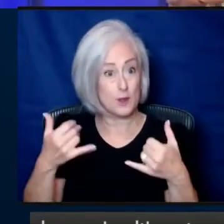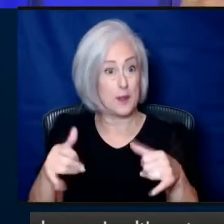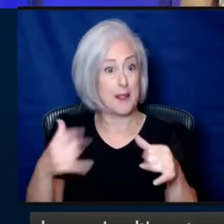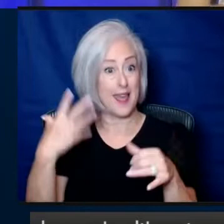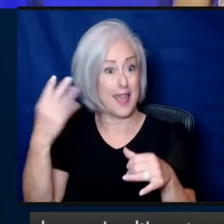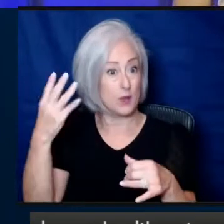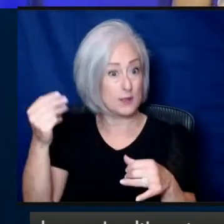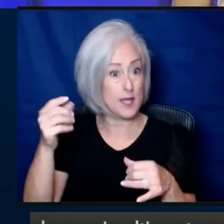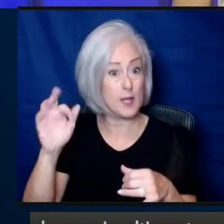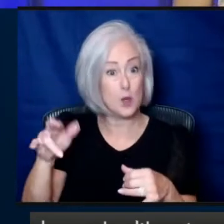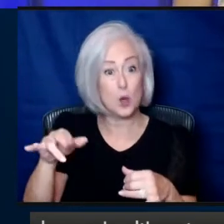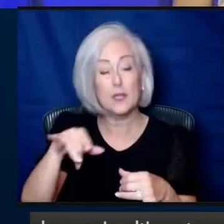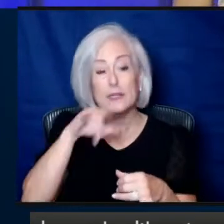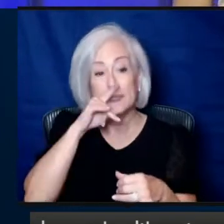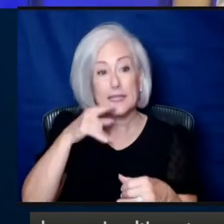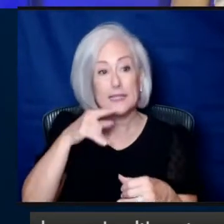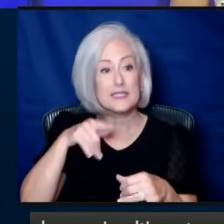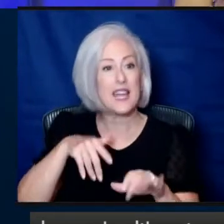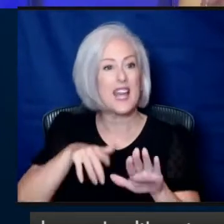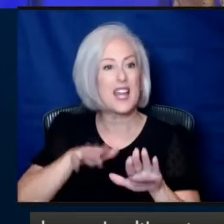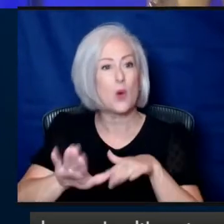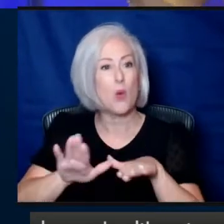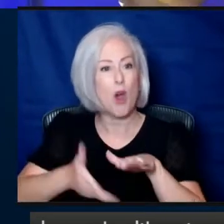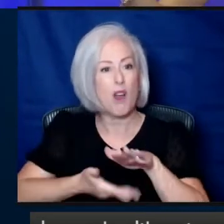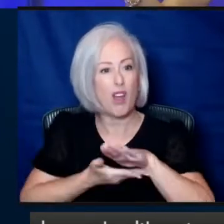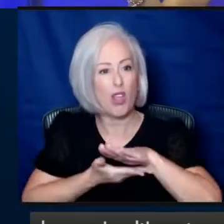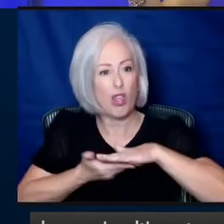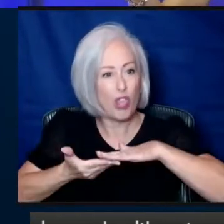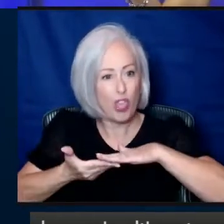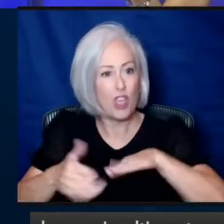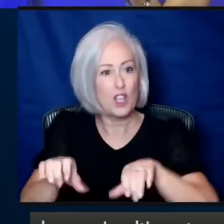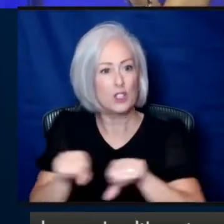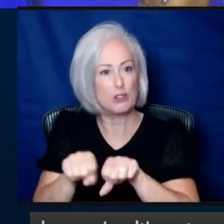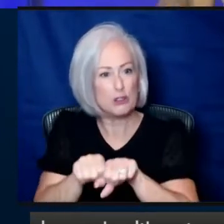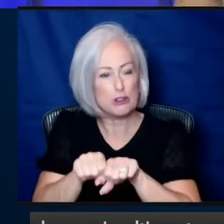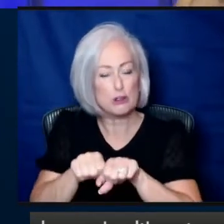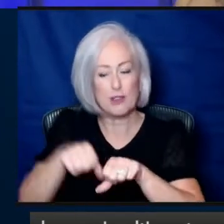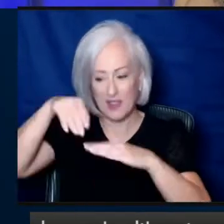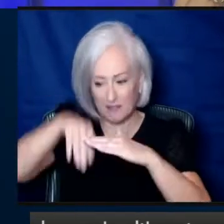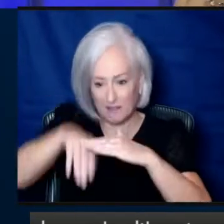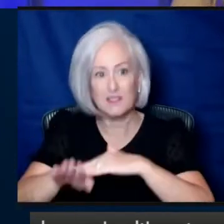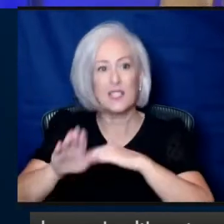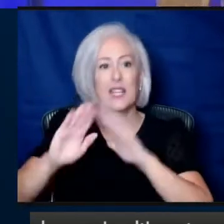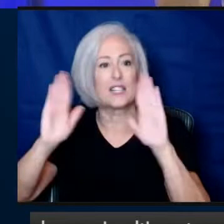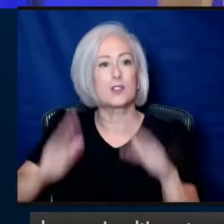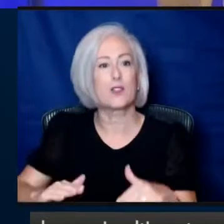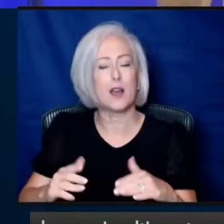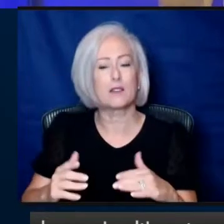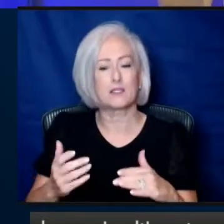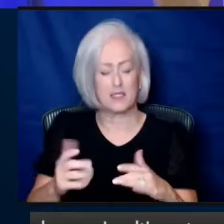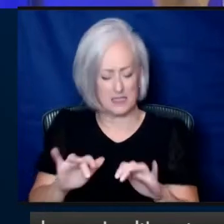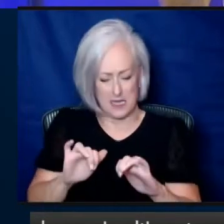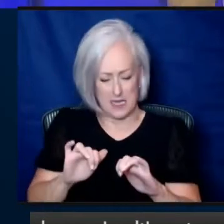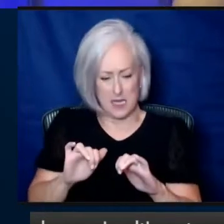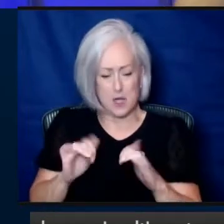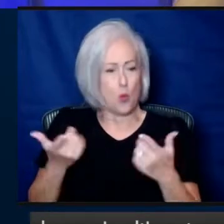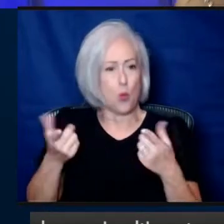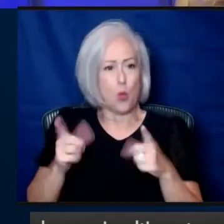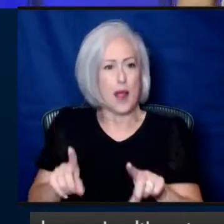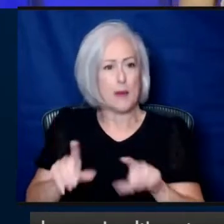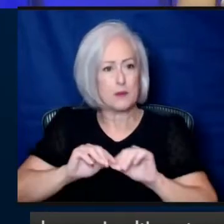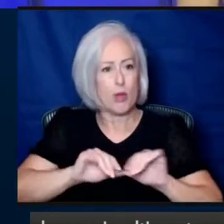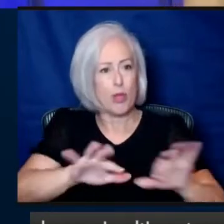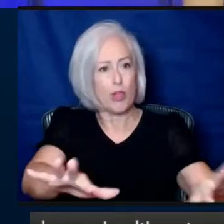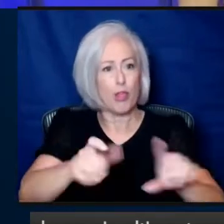kids that walk through it and take it into the house. How does that rank as far as transfer from the animal's face to your